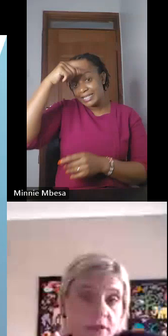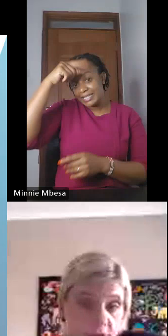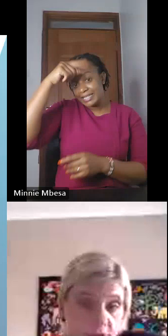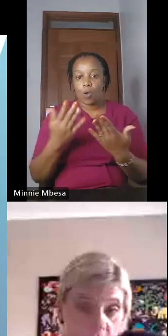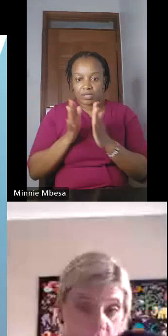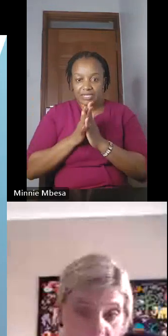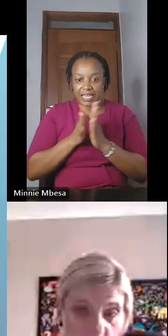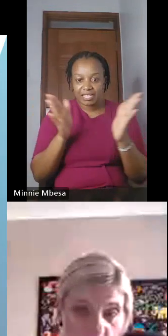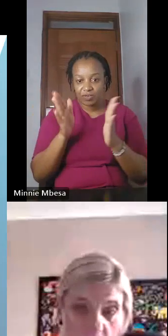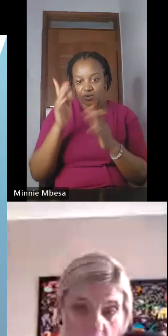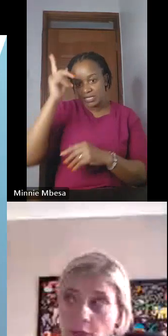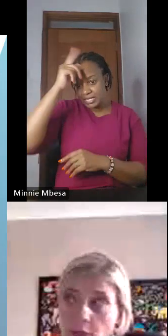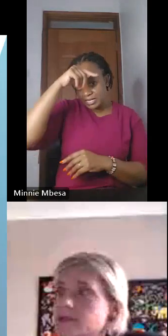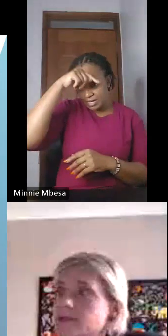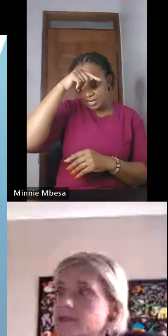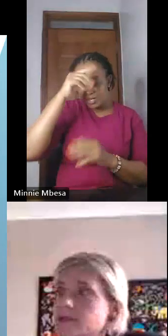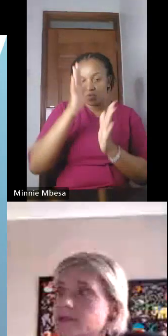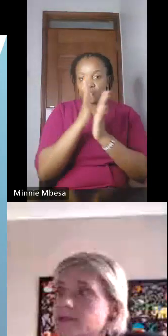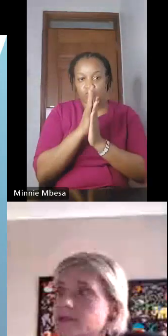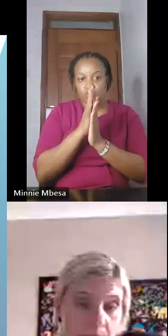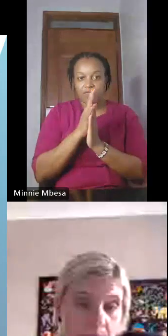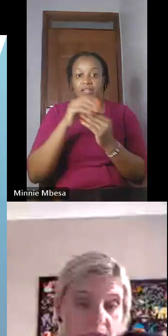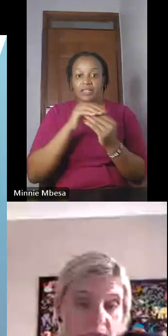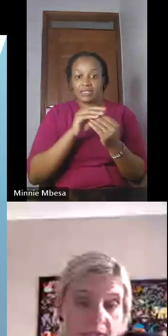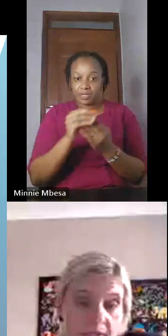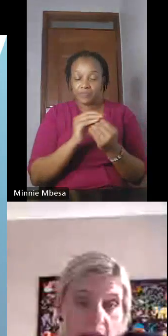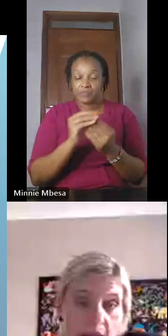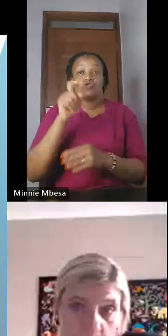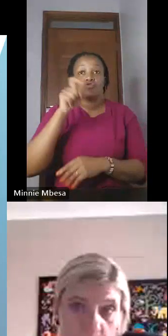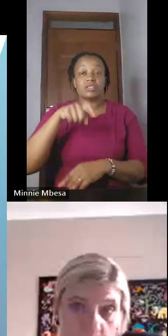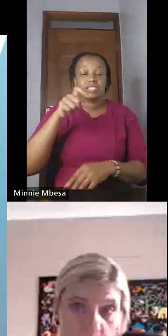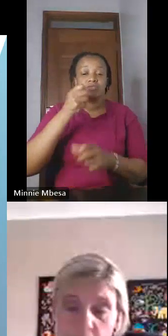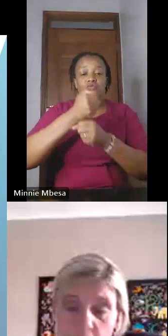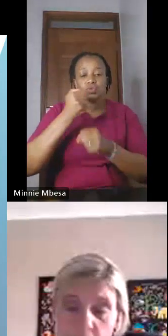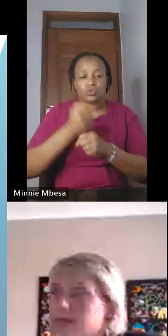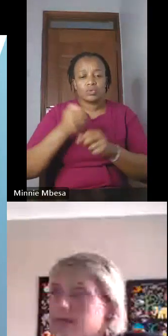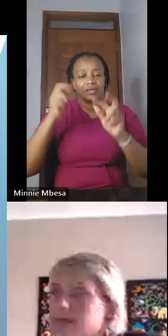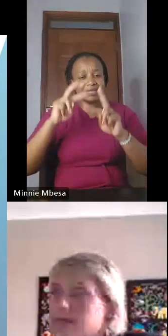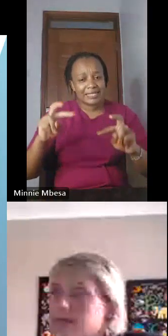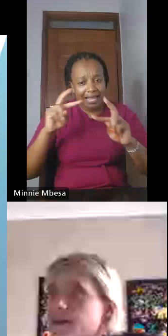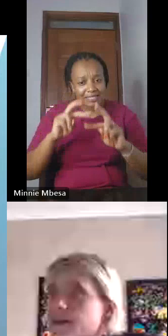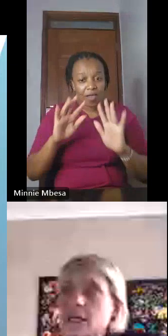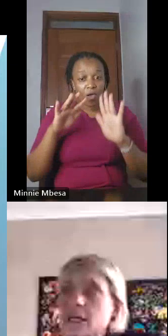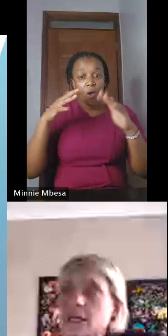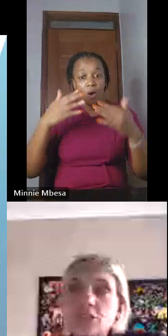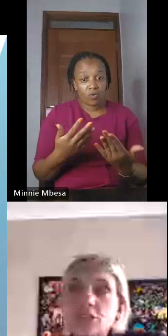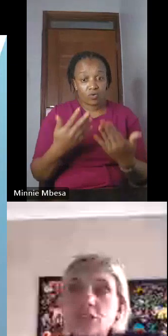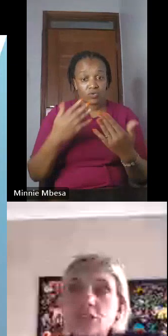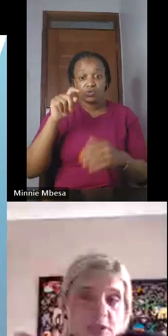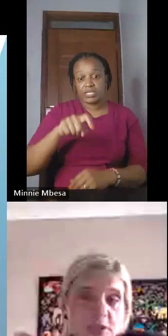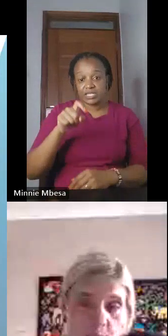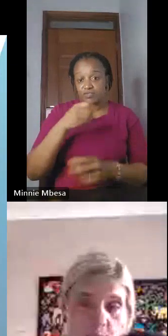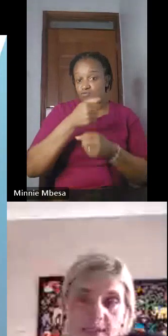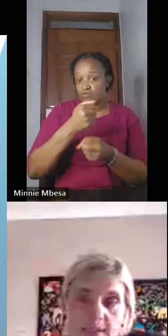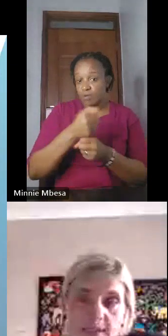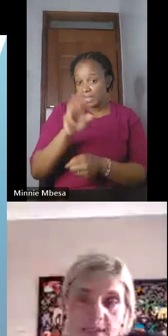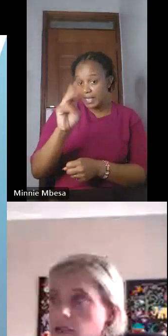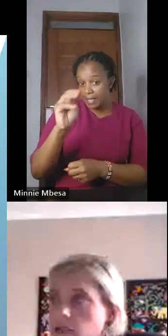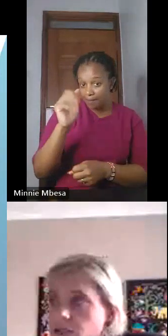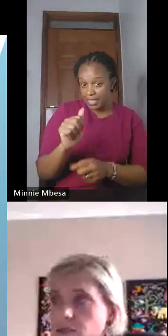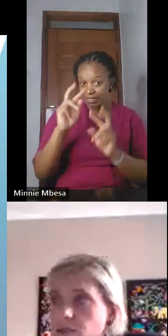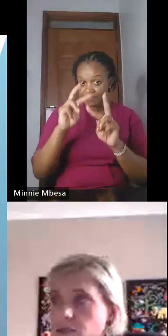Do you want to do a research component, or you want to do a master's by research in itself? Do you want to